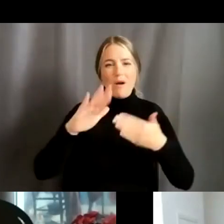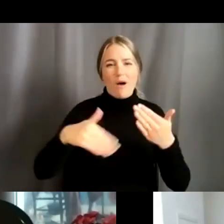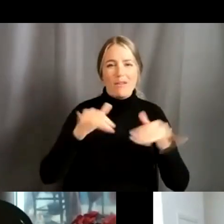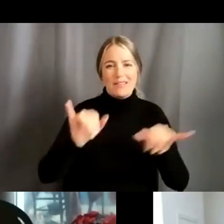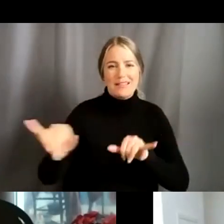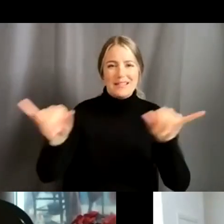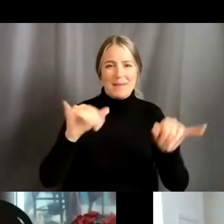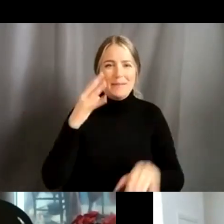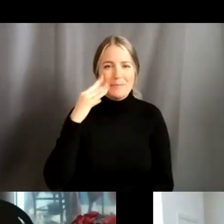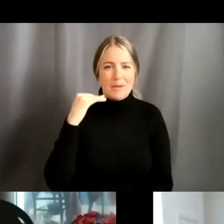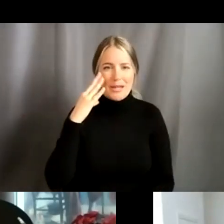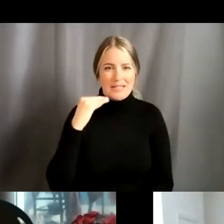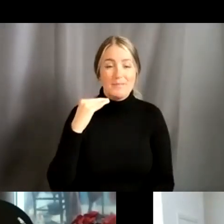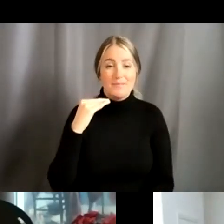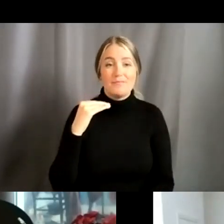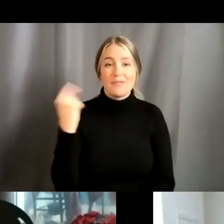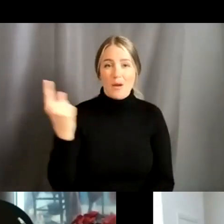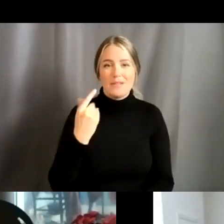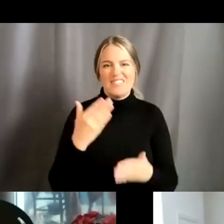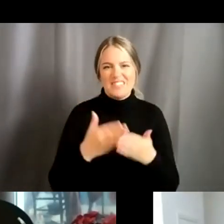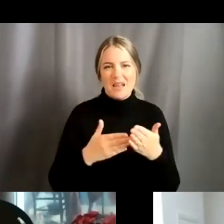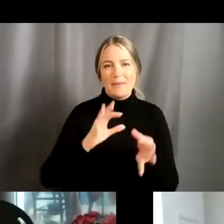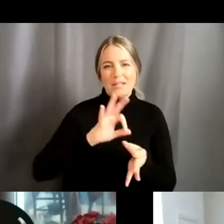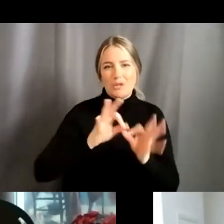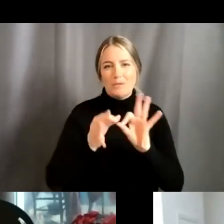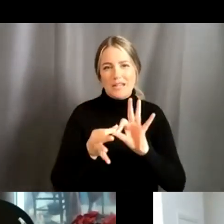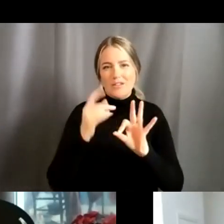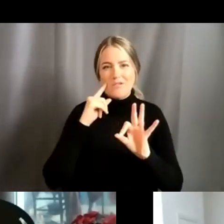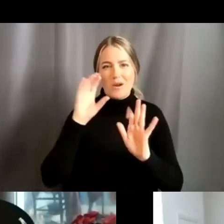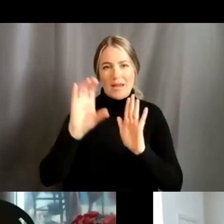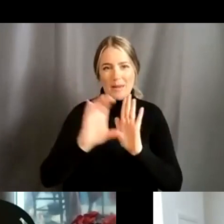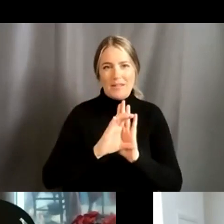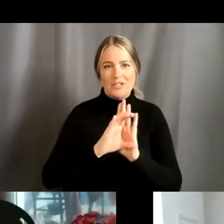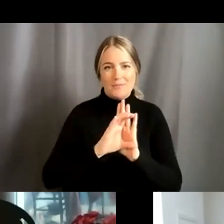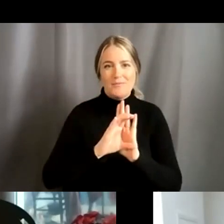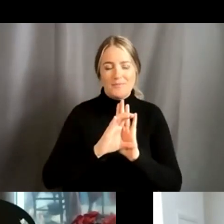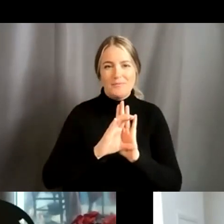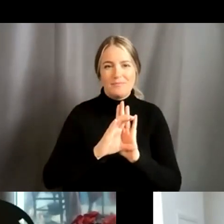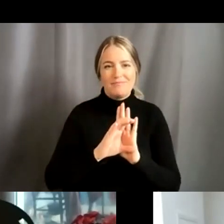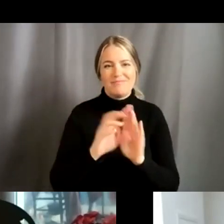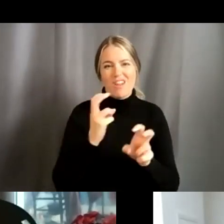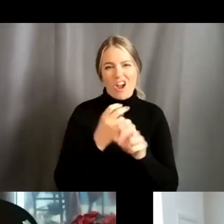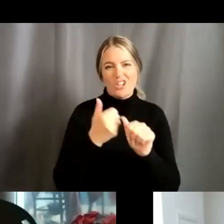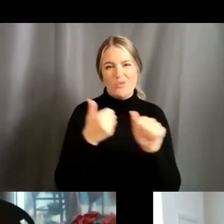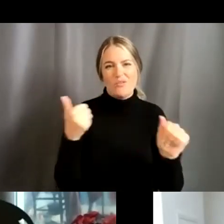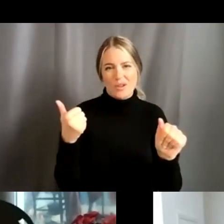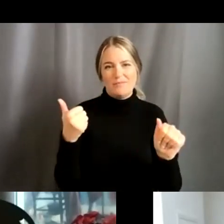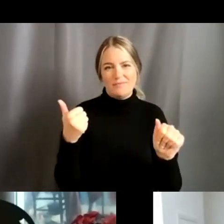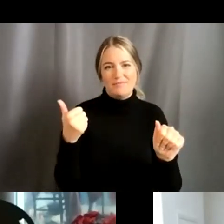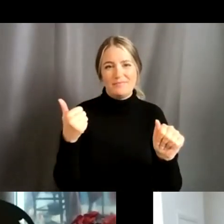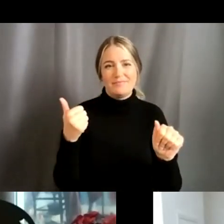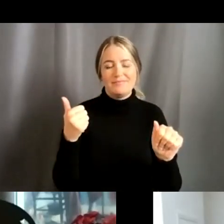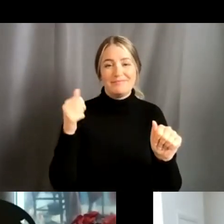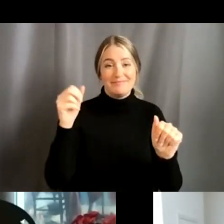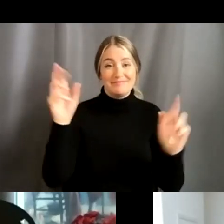So there's always going to be some interpretation in an image. It's pretty hard to avoid that. I would